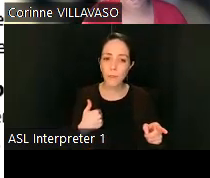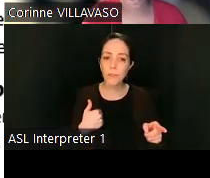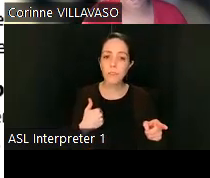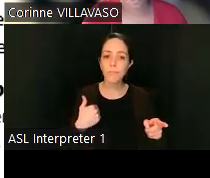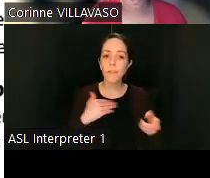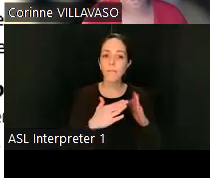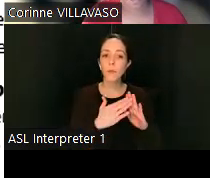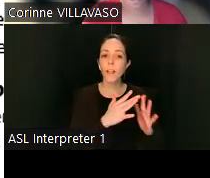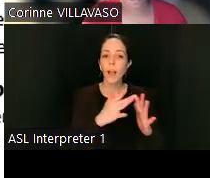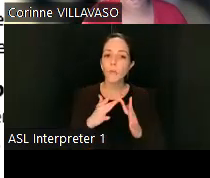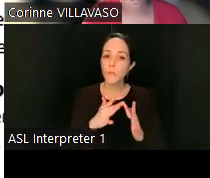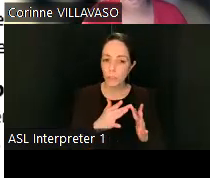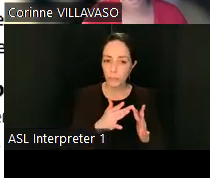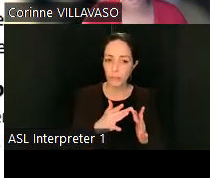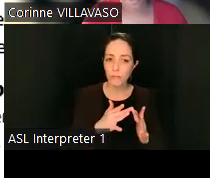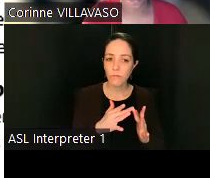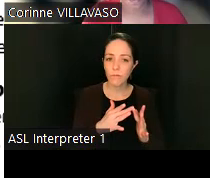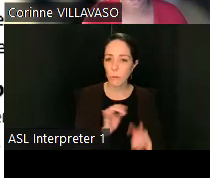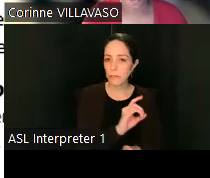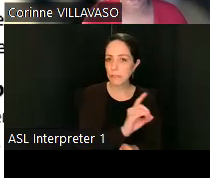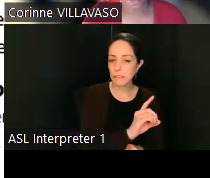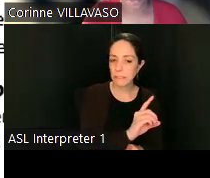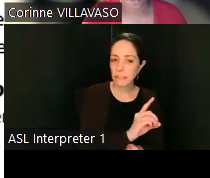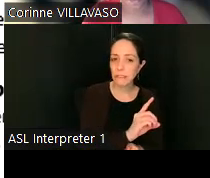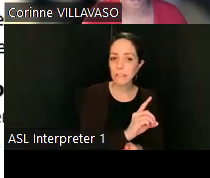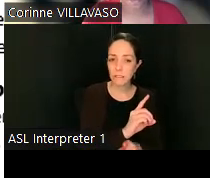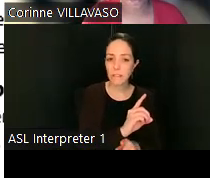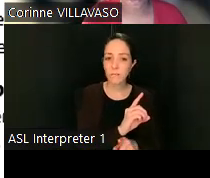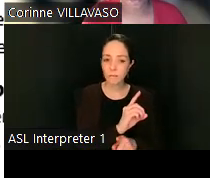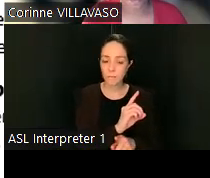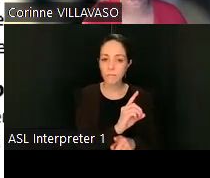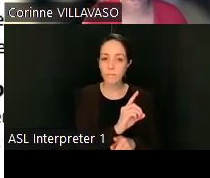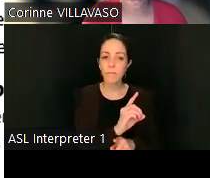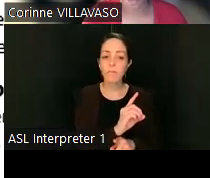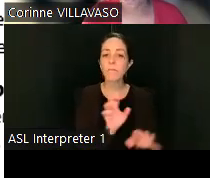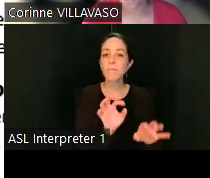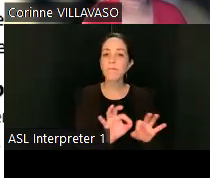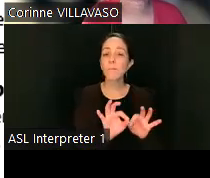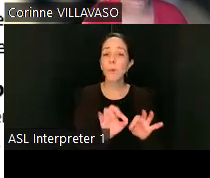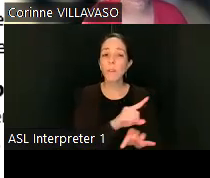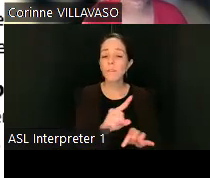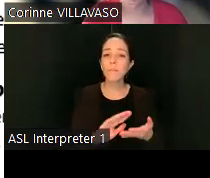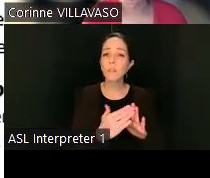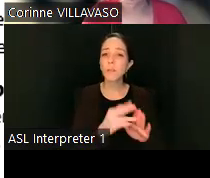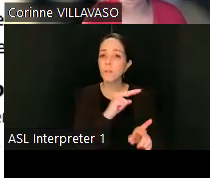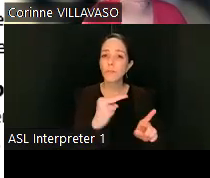outreach. It is important to center the voices of the community when implementing changes to the Oversight